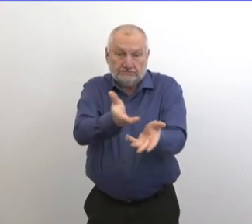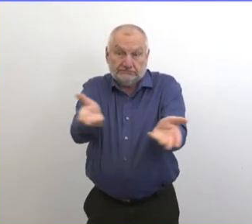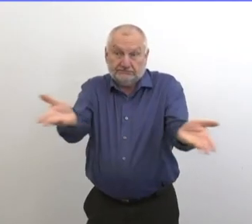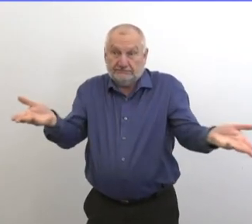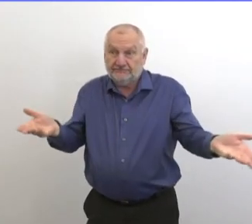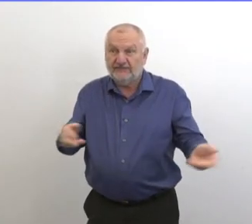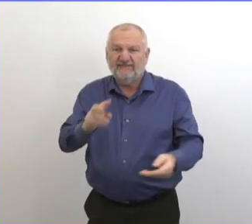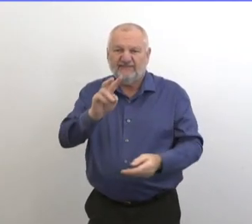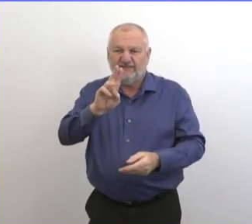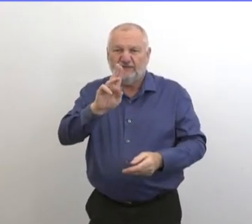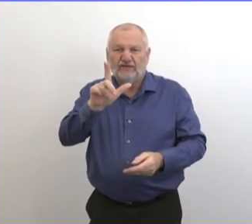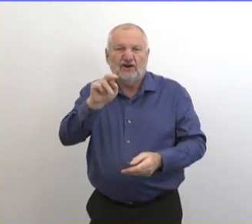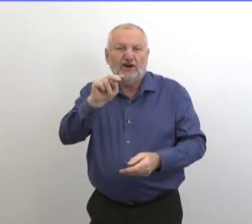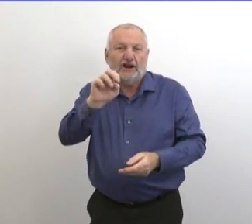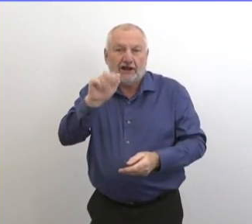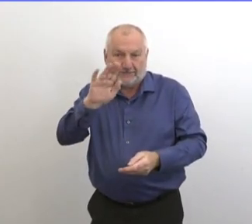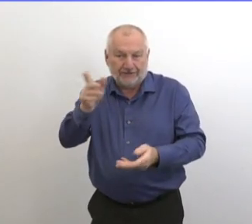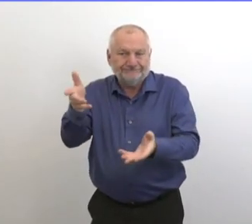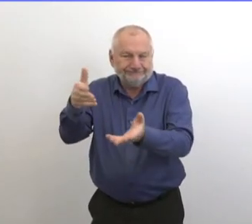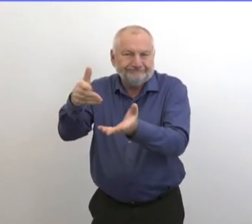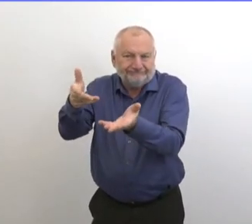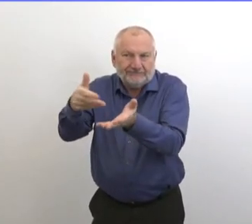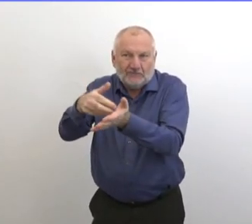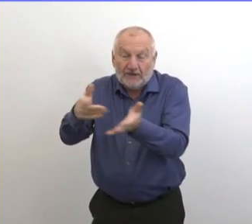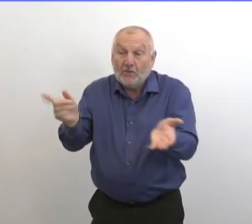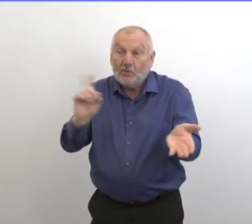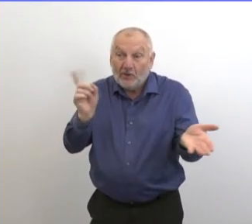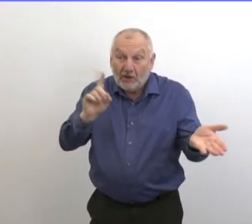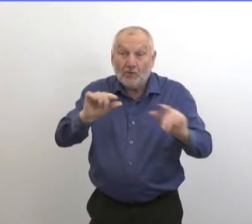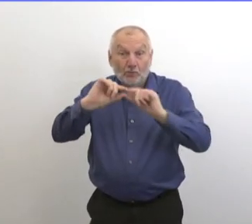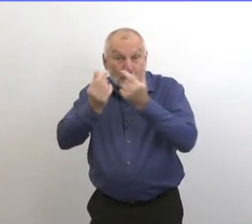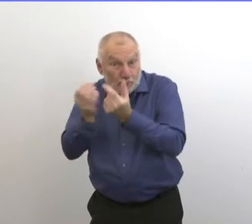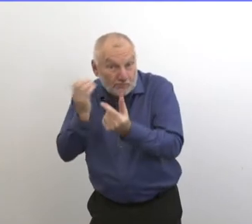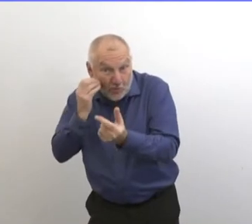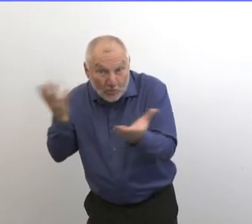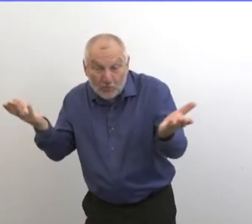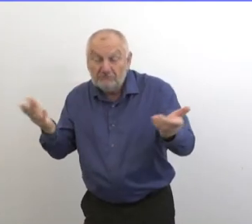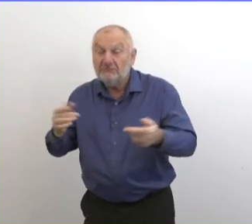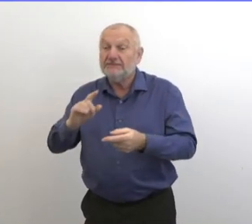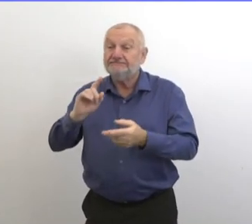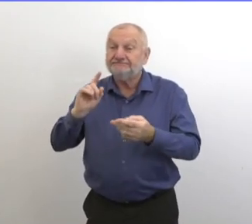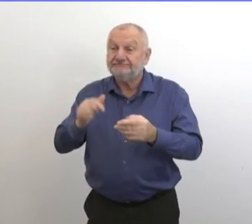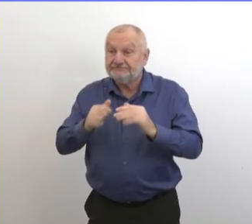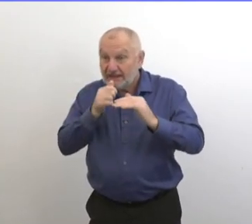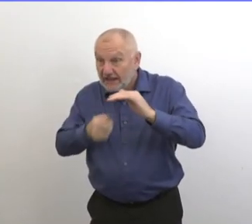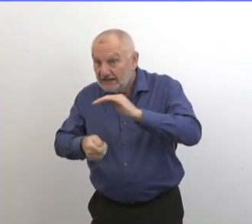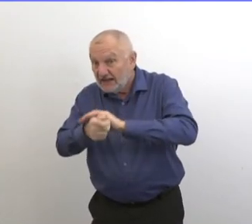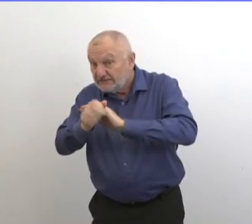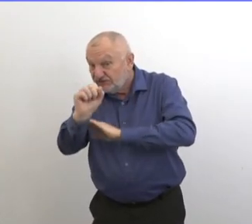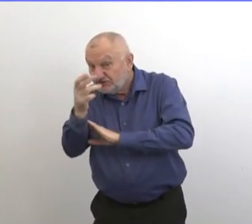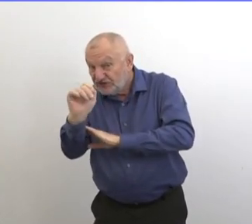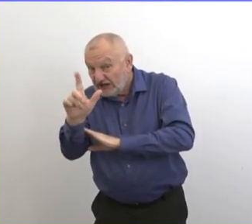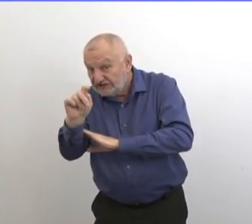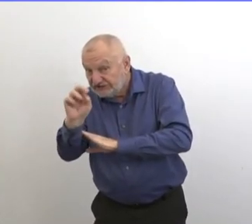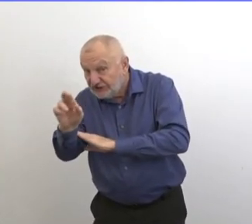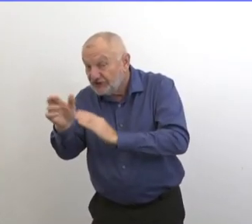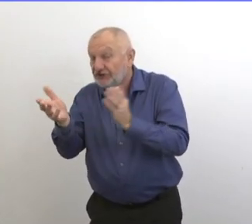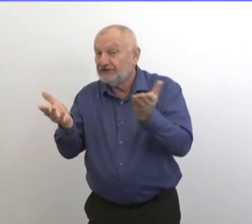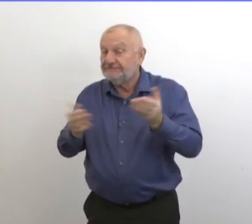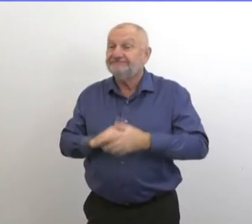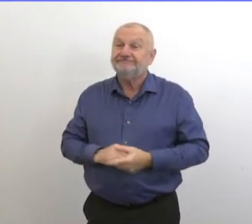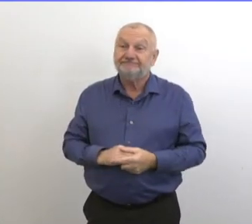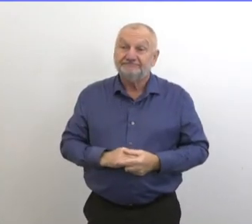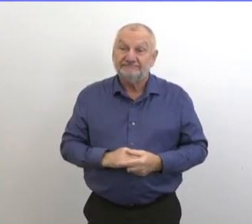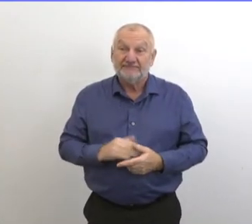facilities, group homes, and our shelters. As of yesterday, 16 community living disability services